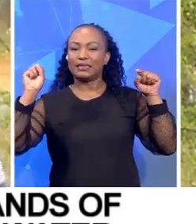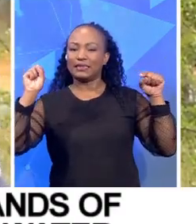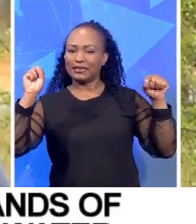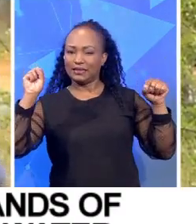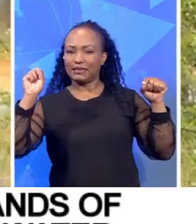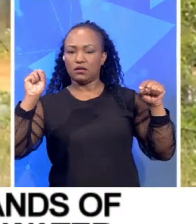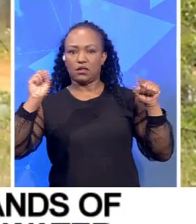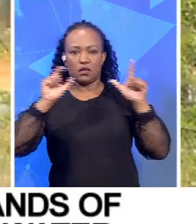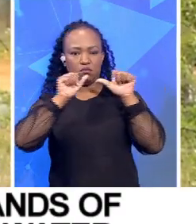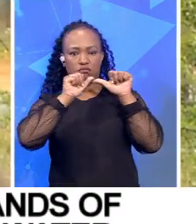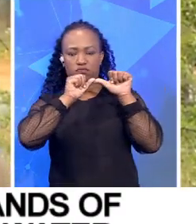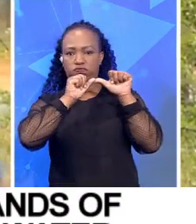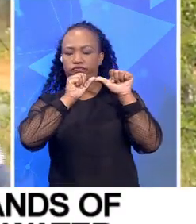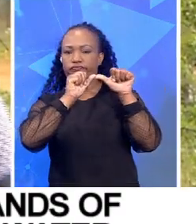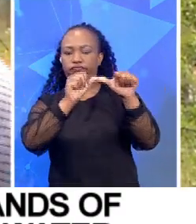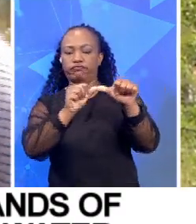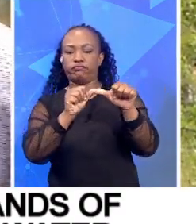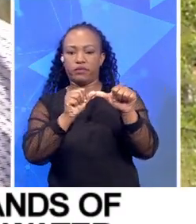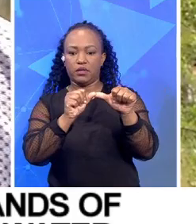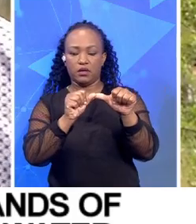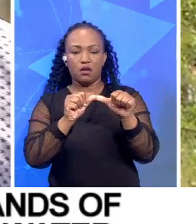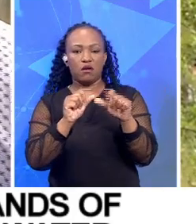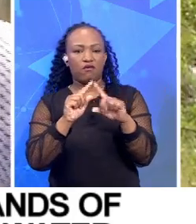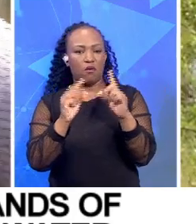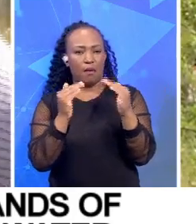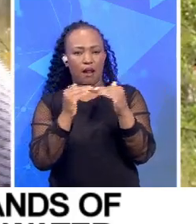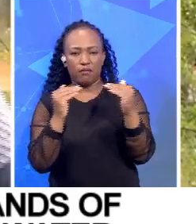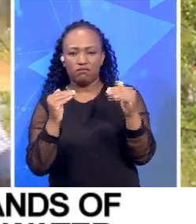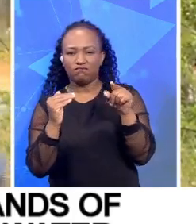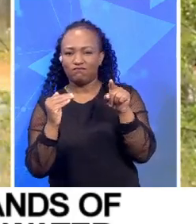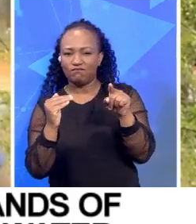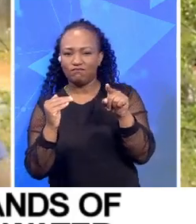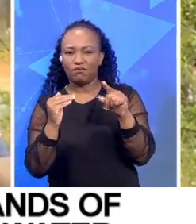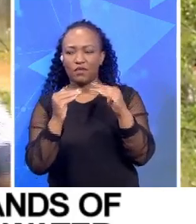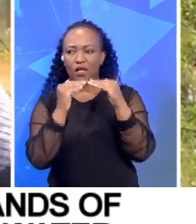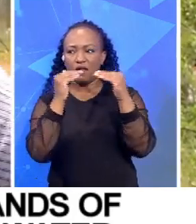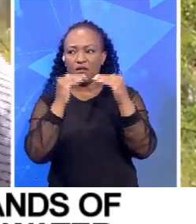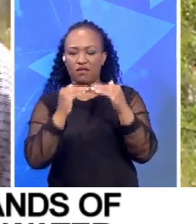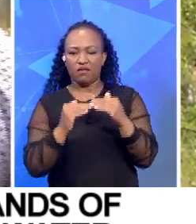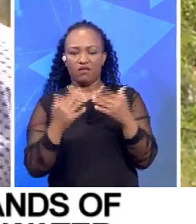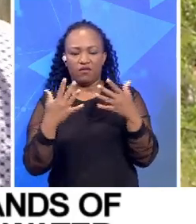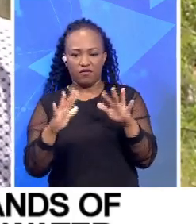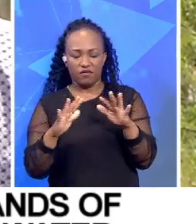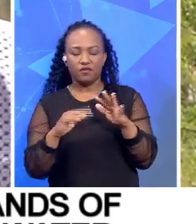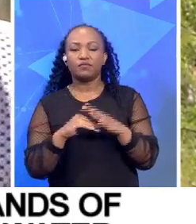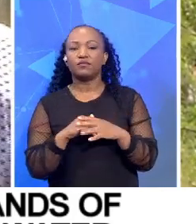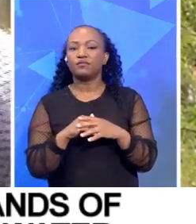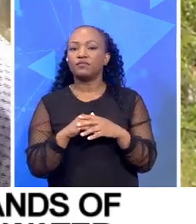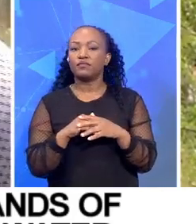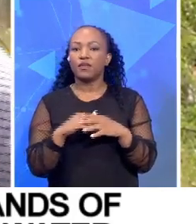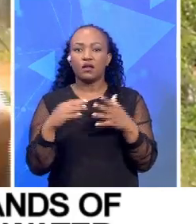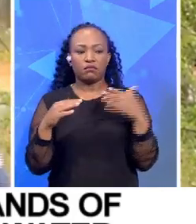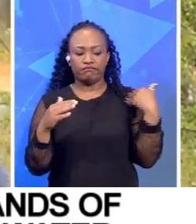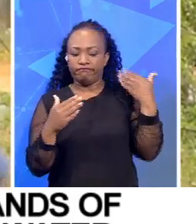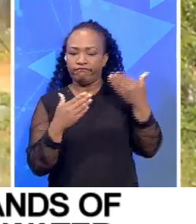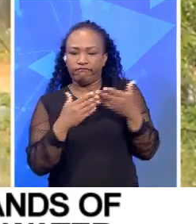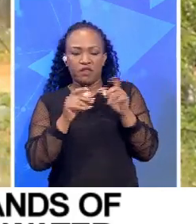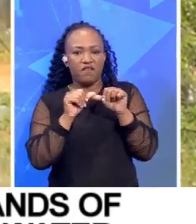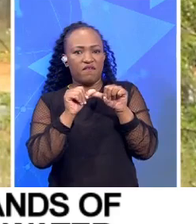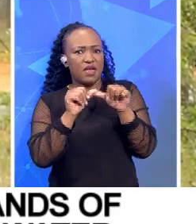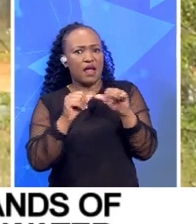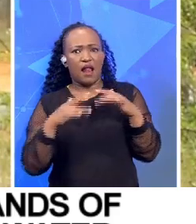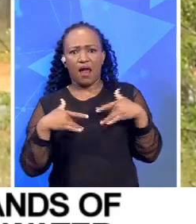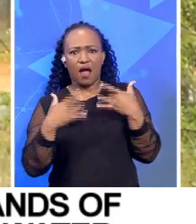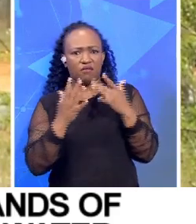are going on right now. You know, moving from levels, stage to another stage. You know, it's been disrupting